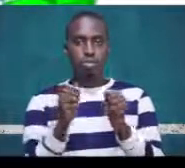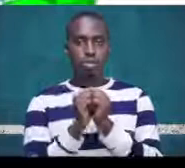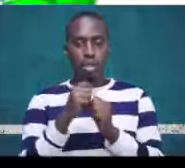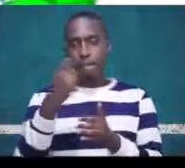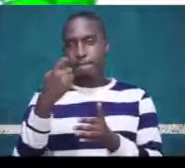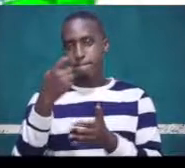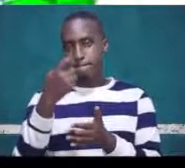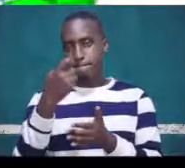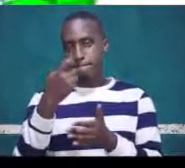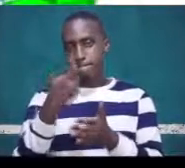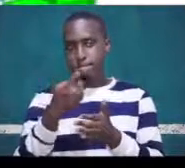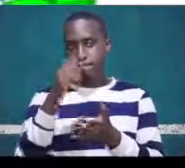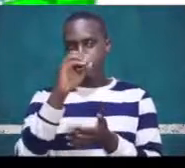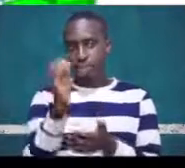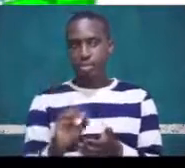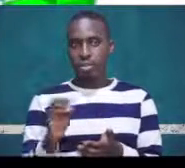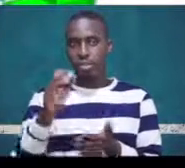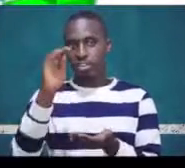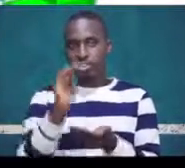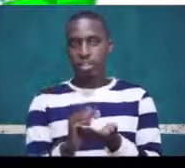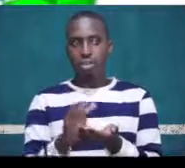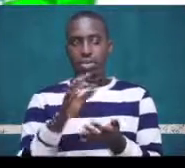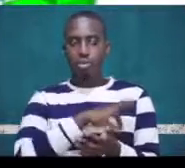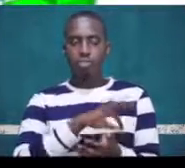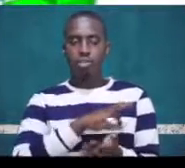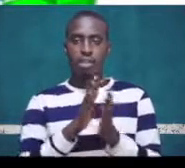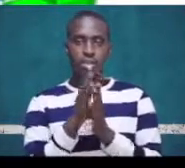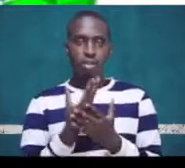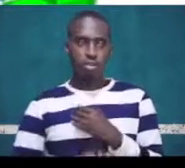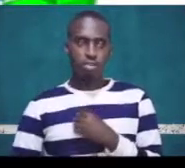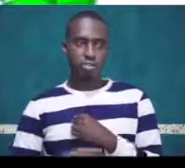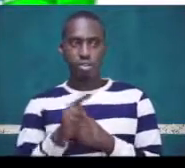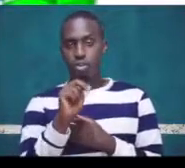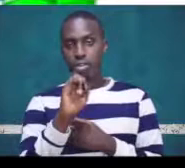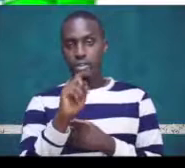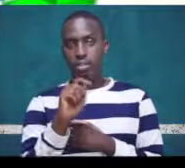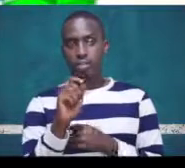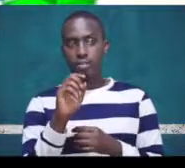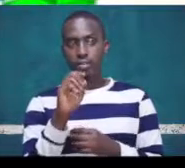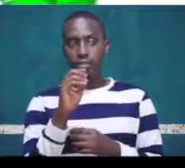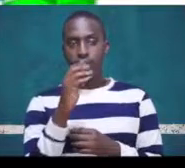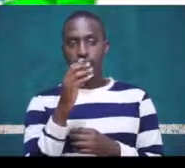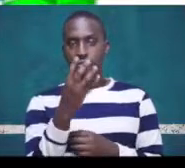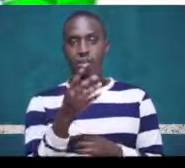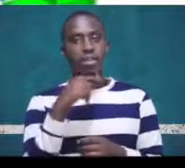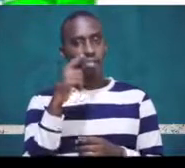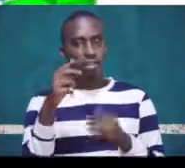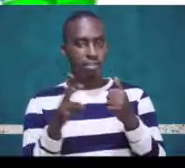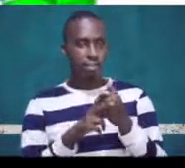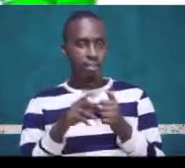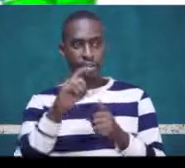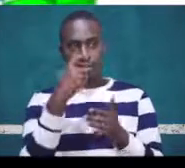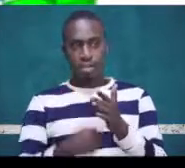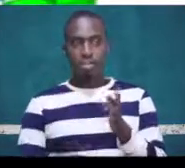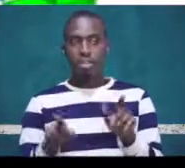and loss. This is our lesson number 7 about tax. When you try to define tax, it's the money that